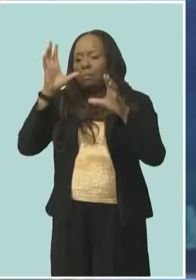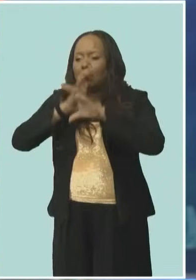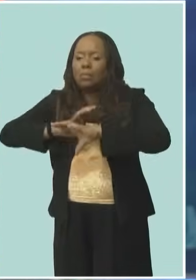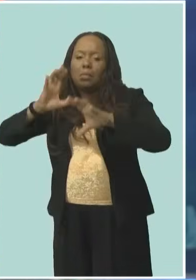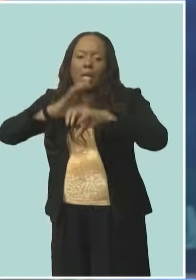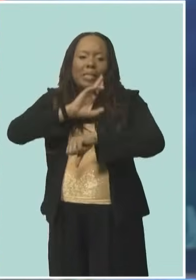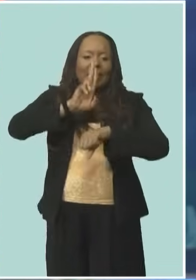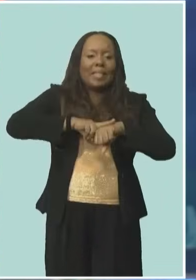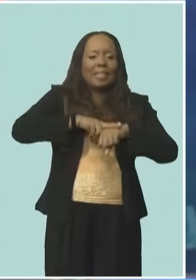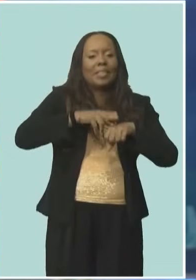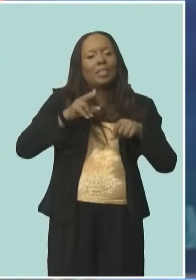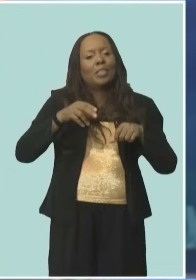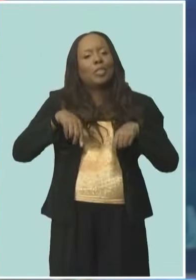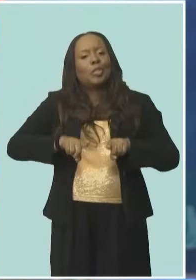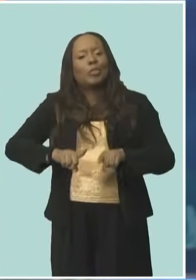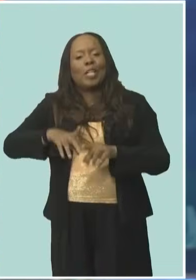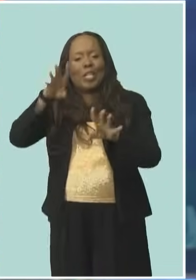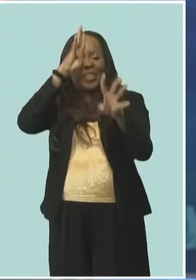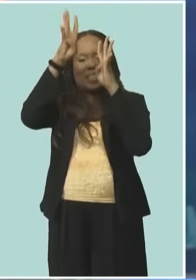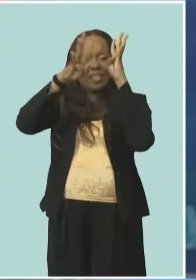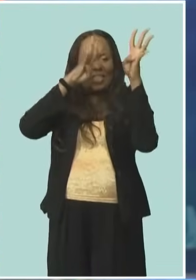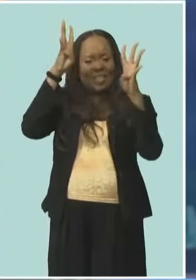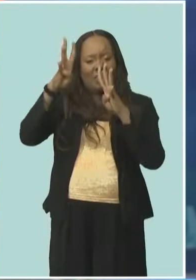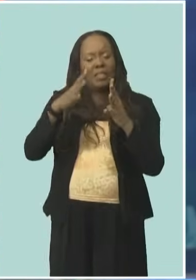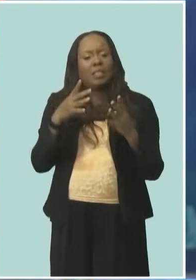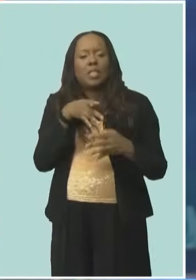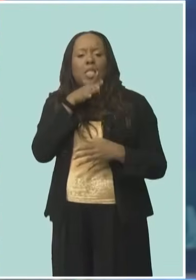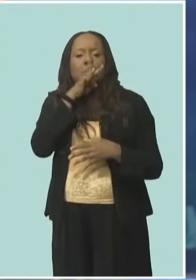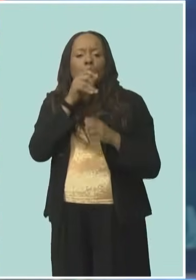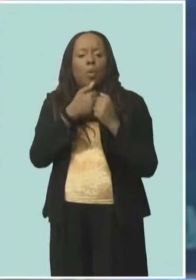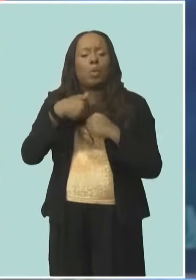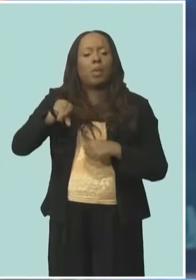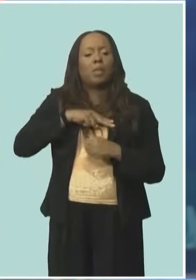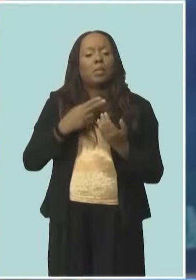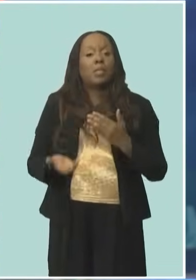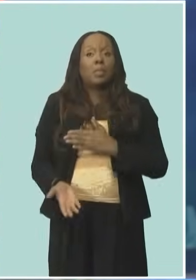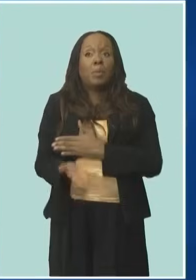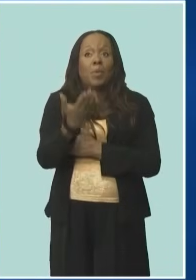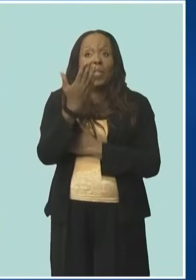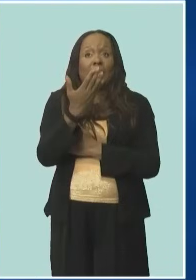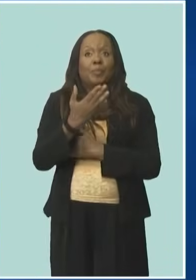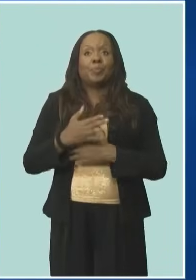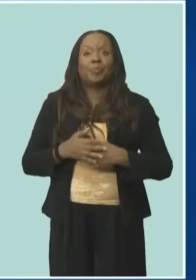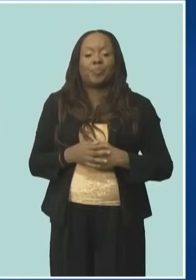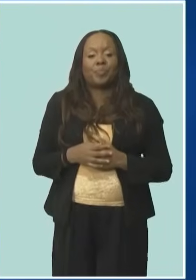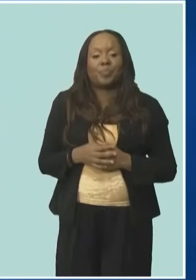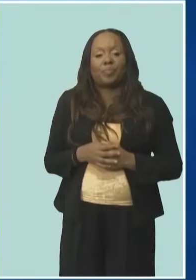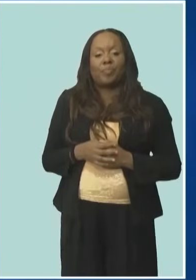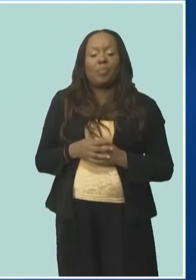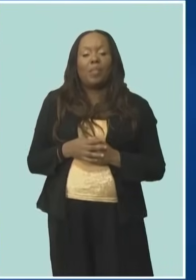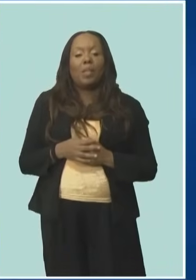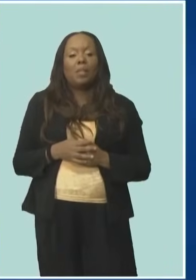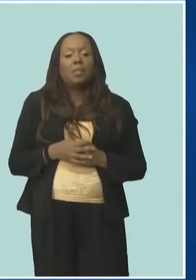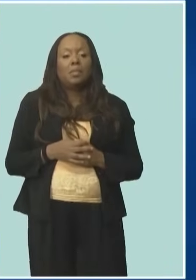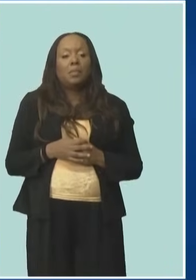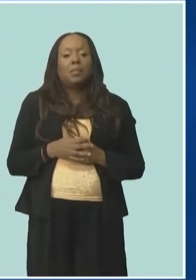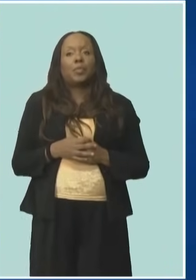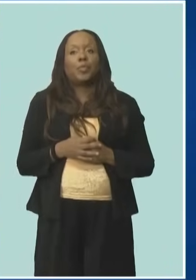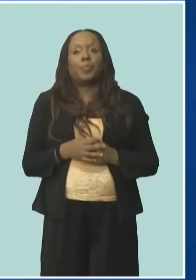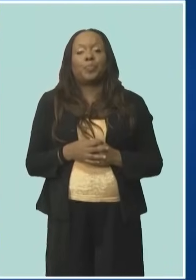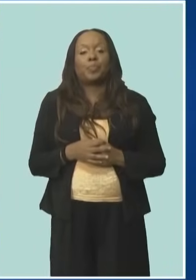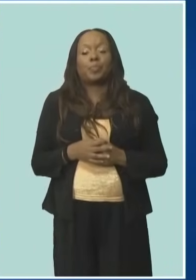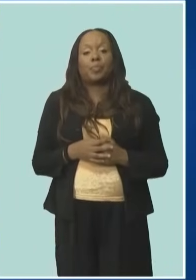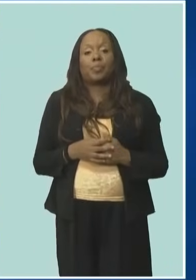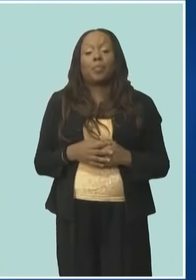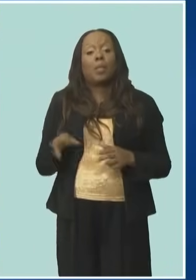of creation. Dr. Lord was speaking as a guest on Morning Barbados. People are still not taking it as seriously as they